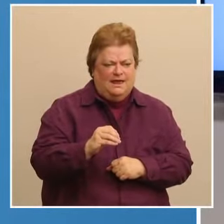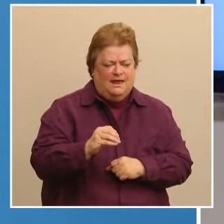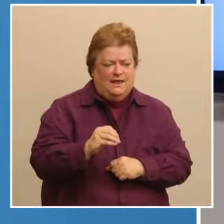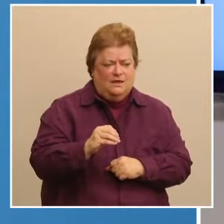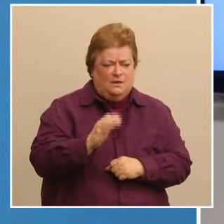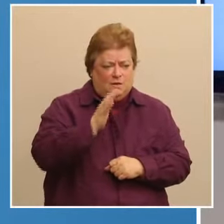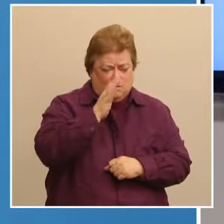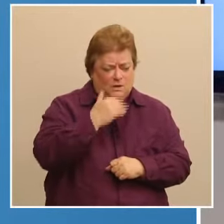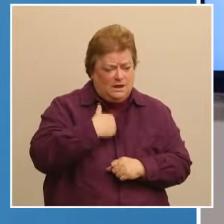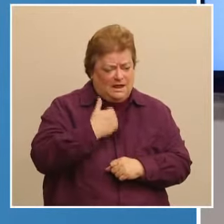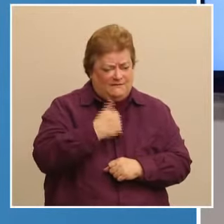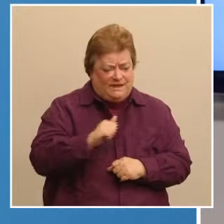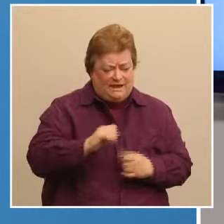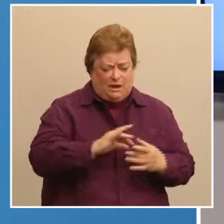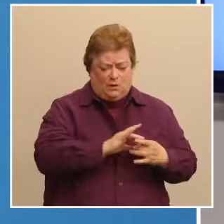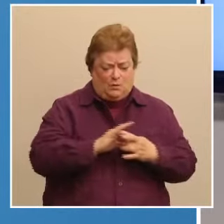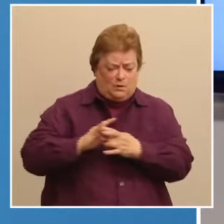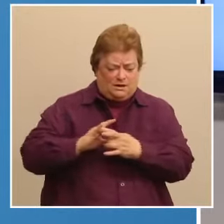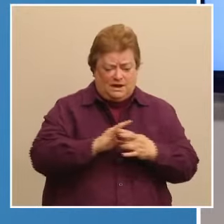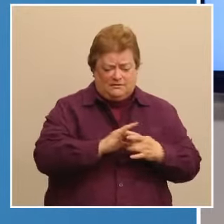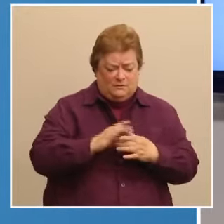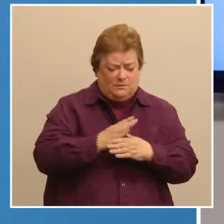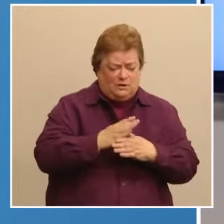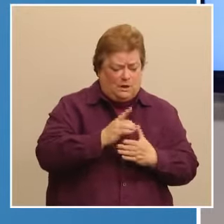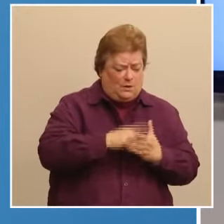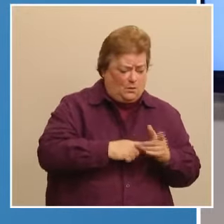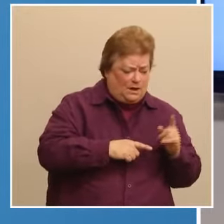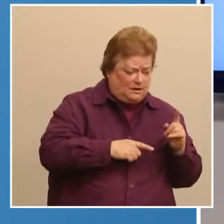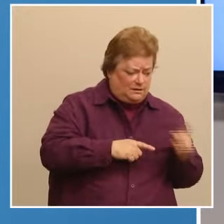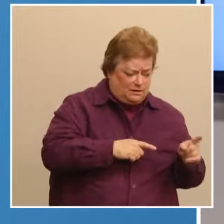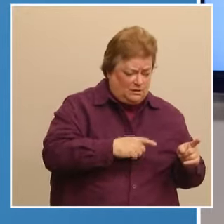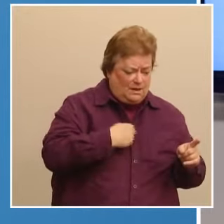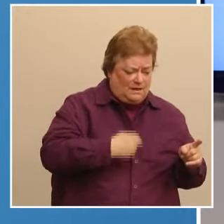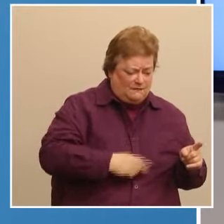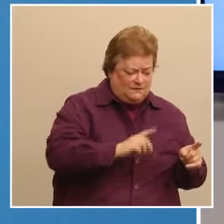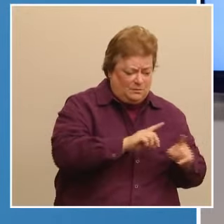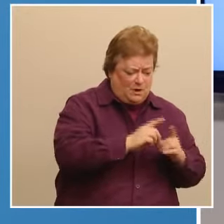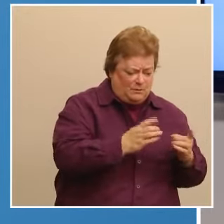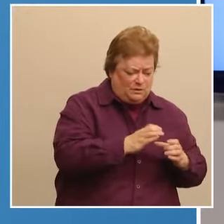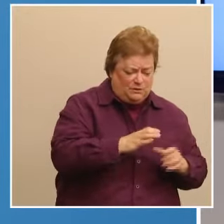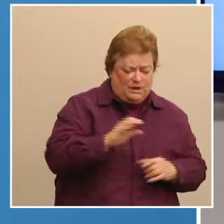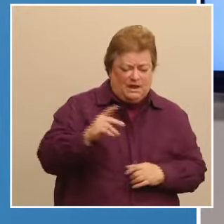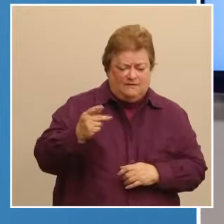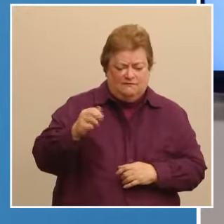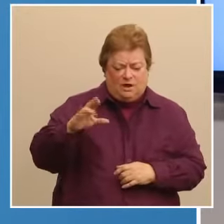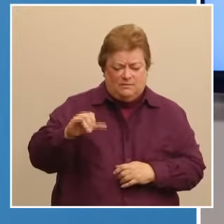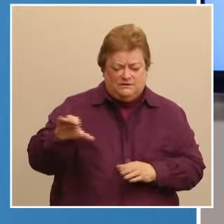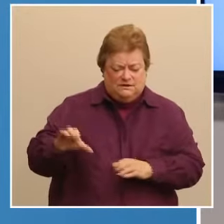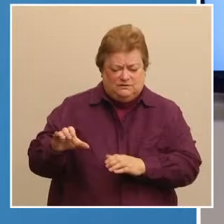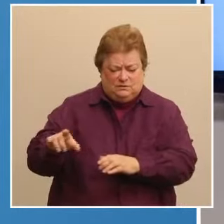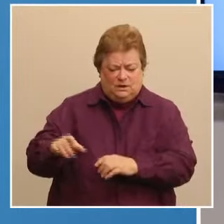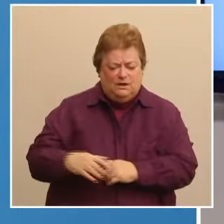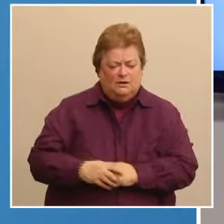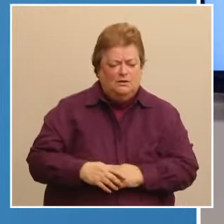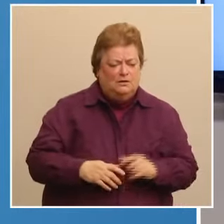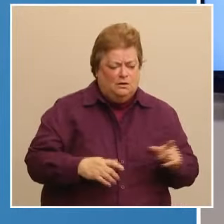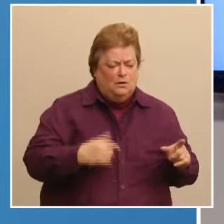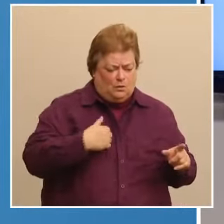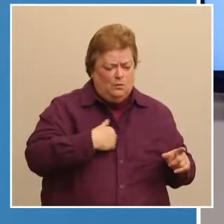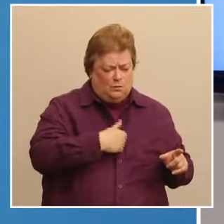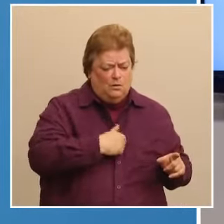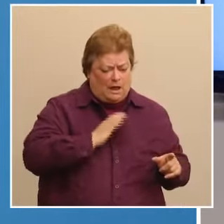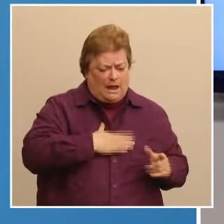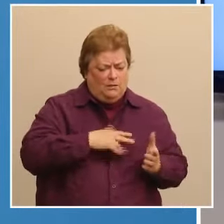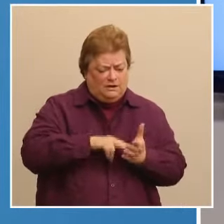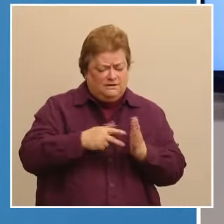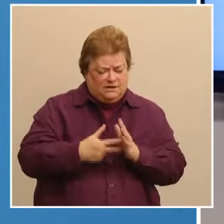will there be any coordination between what you guys do and what the pharmacies do? Well, our intention is that we've been working with our